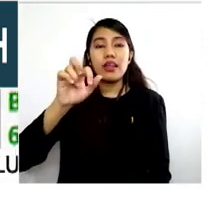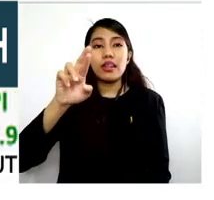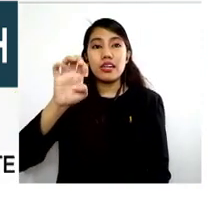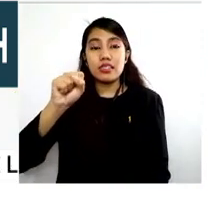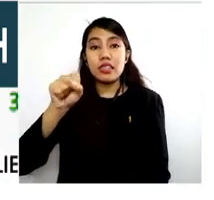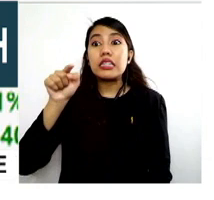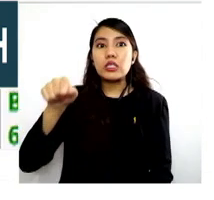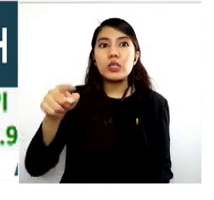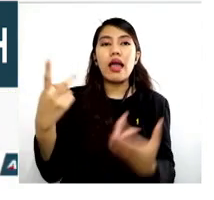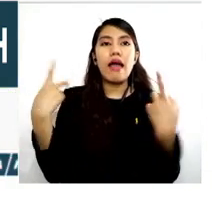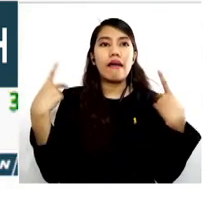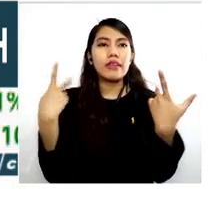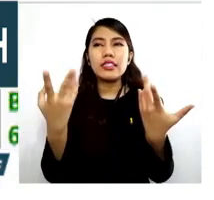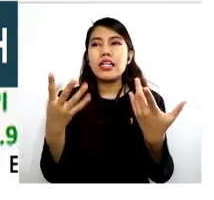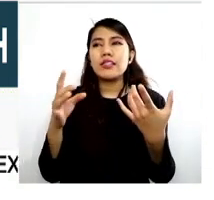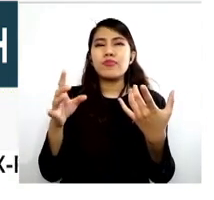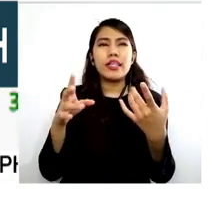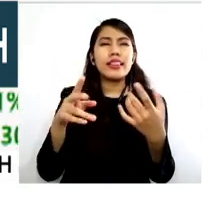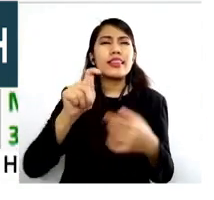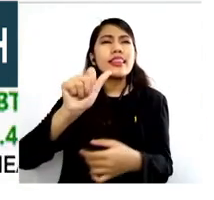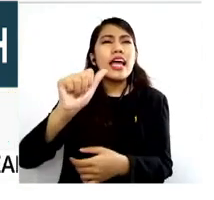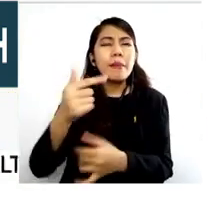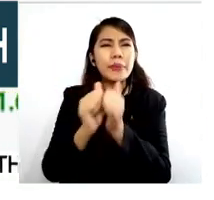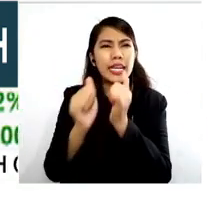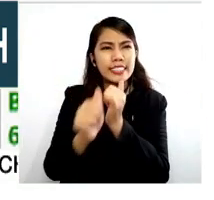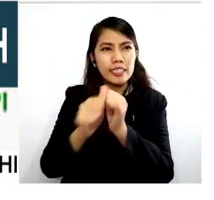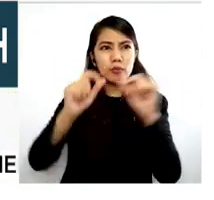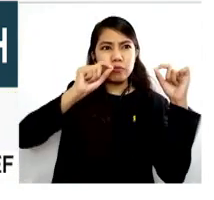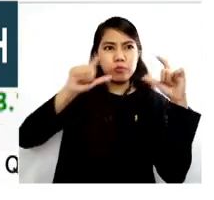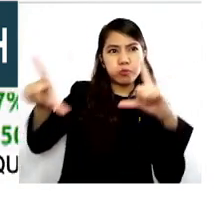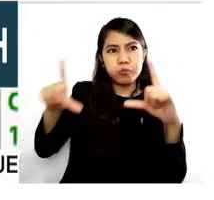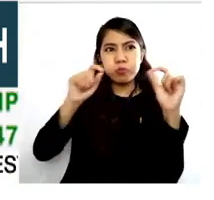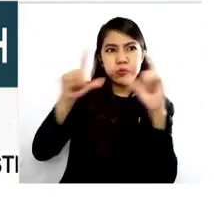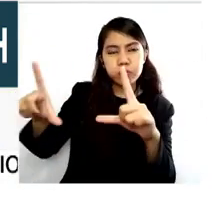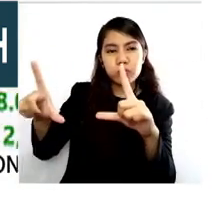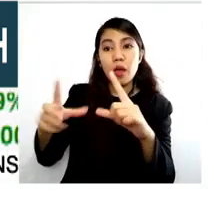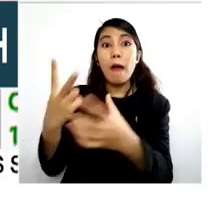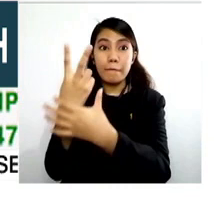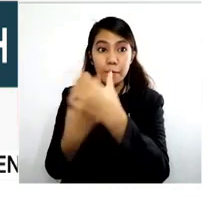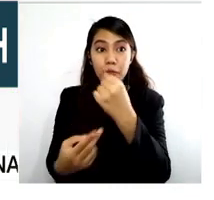vilification campaign, terrorist tagging. In fact, both of them were also part of that